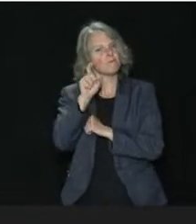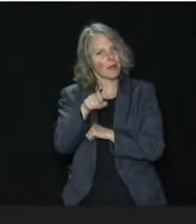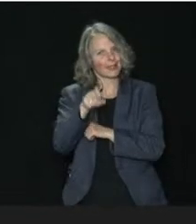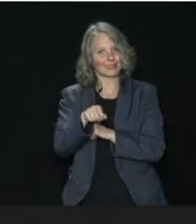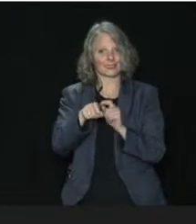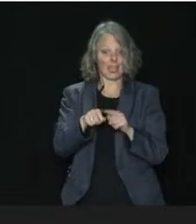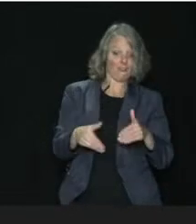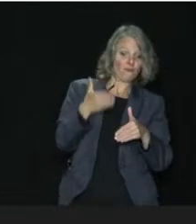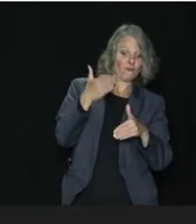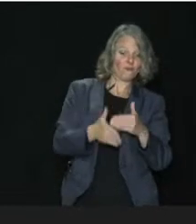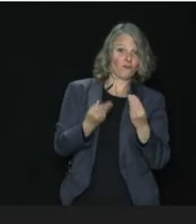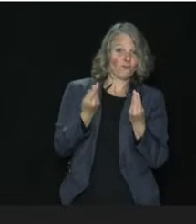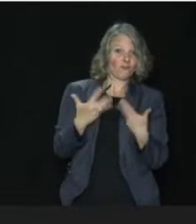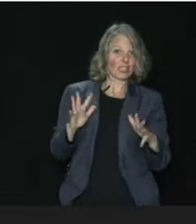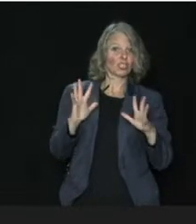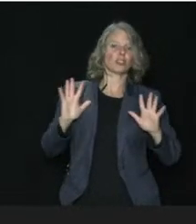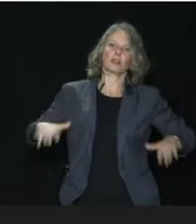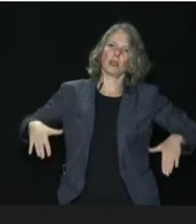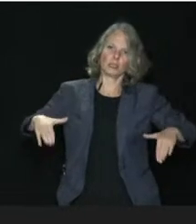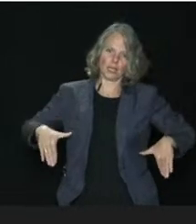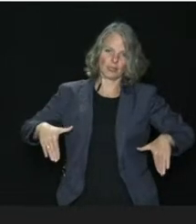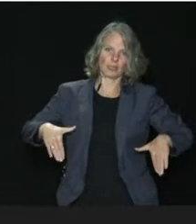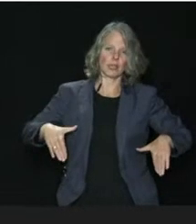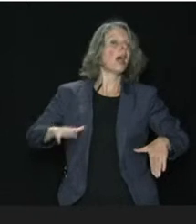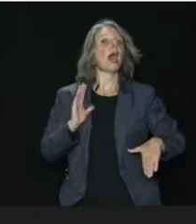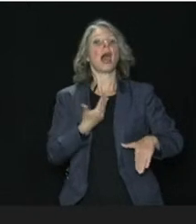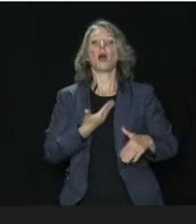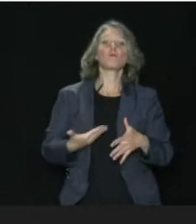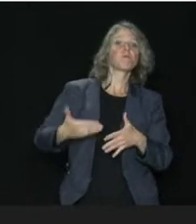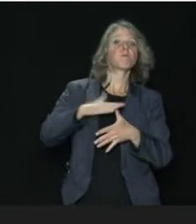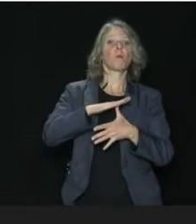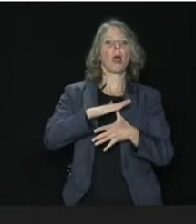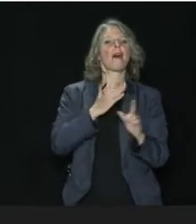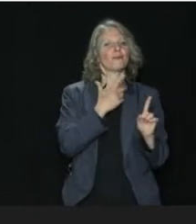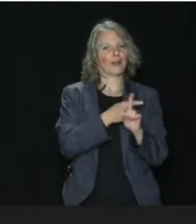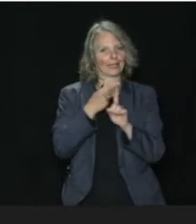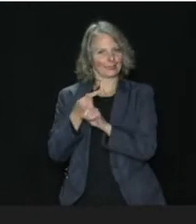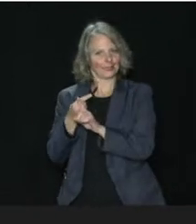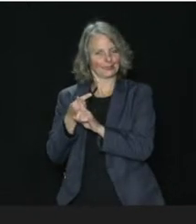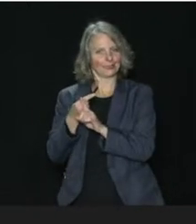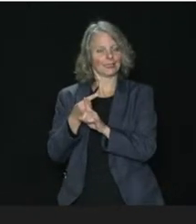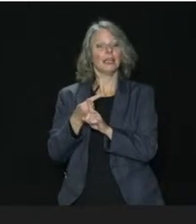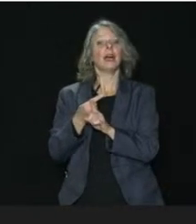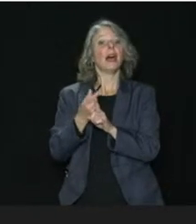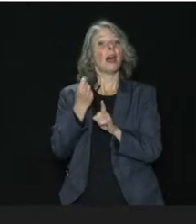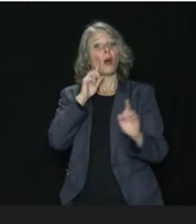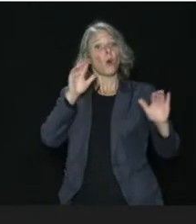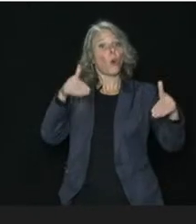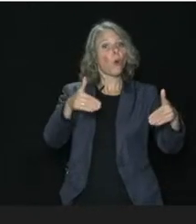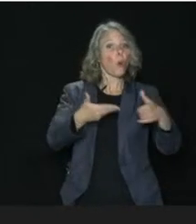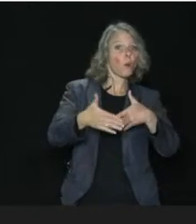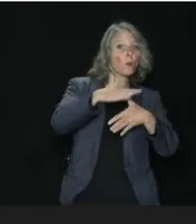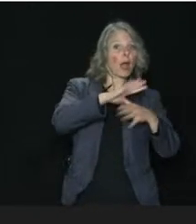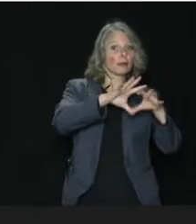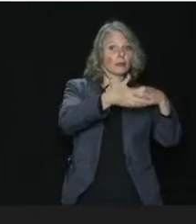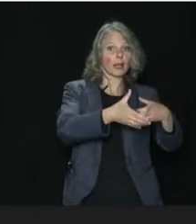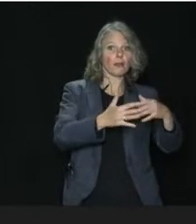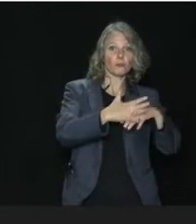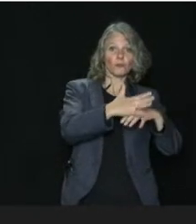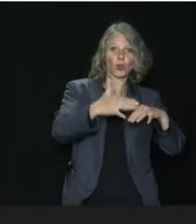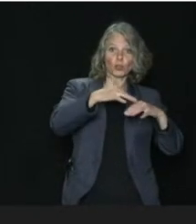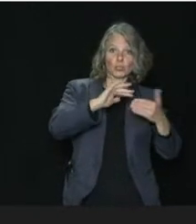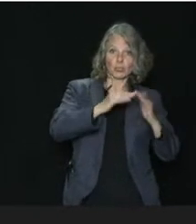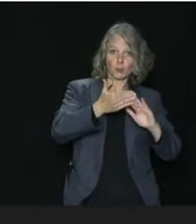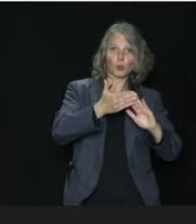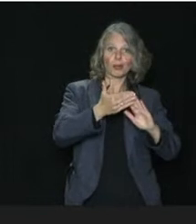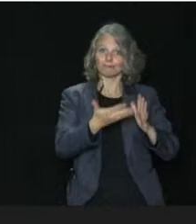over. Vaccinations remain our top defense against the virus. By prioritizing and vaccinating Indigenous communities first, we've